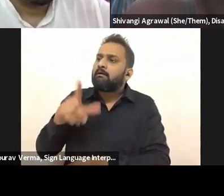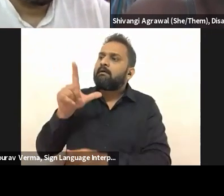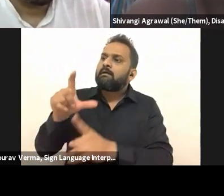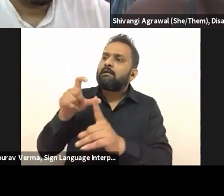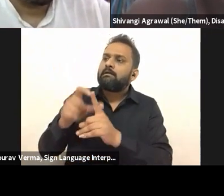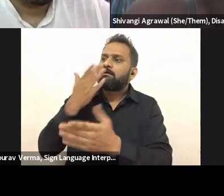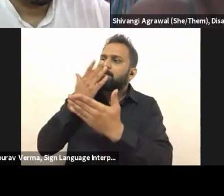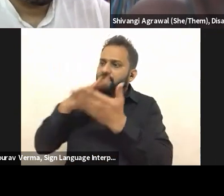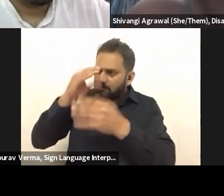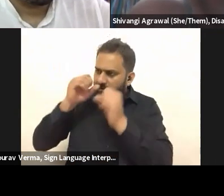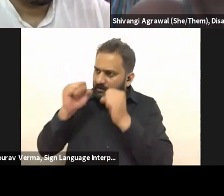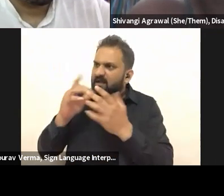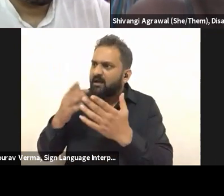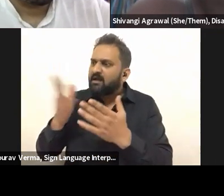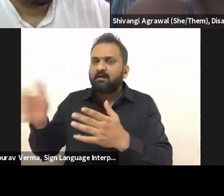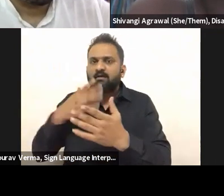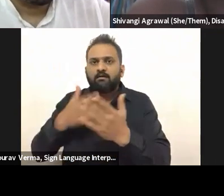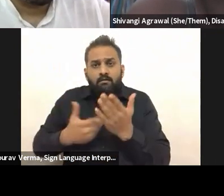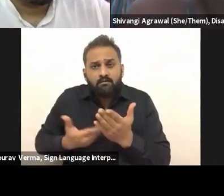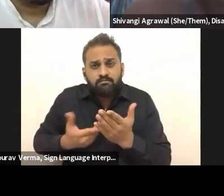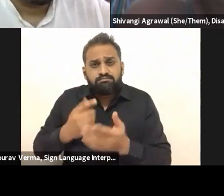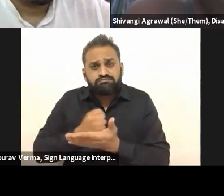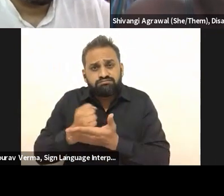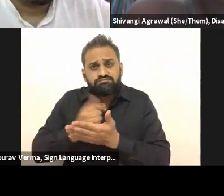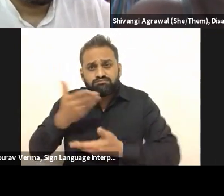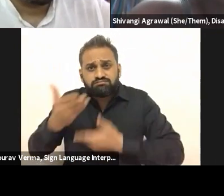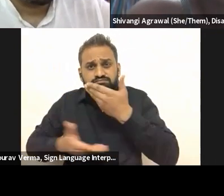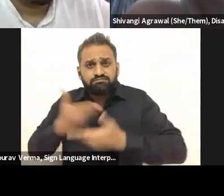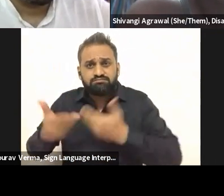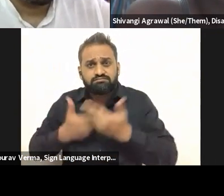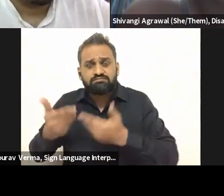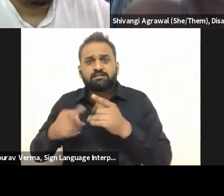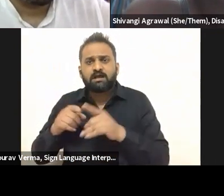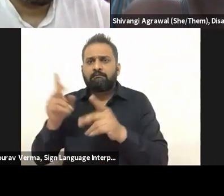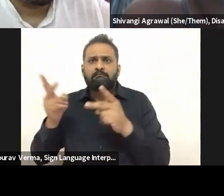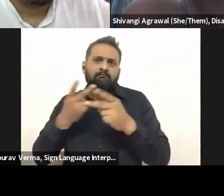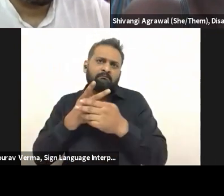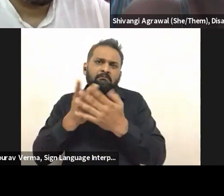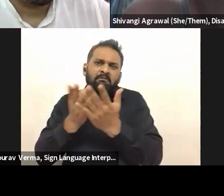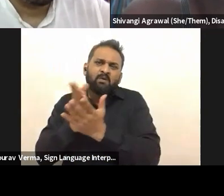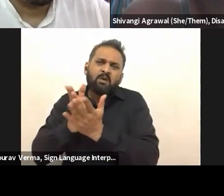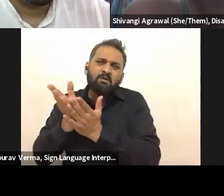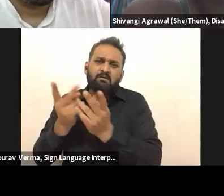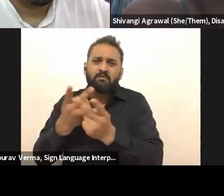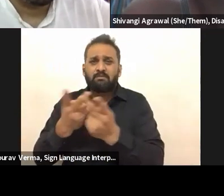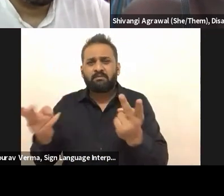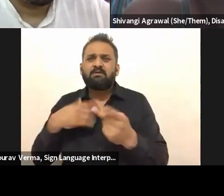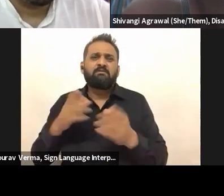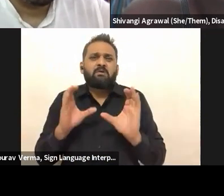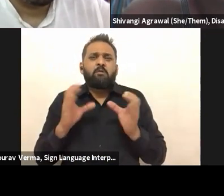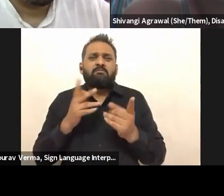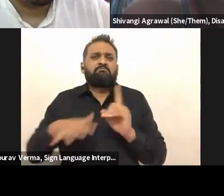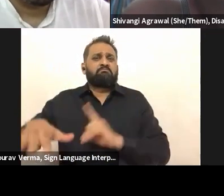they had to go to therapy. They had to be, all of these things are like very common in, I think, the queer